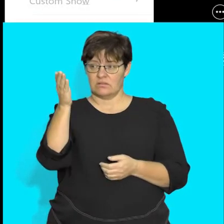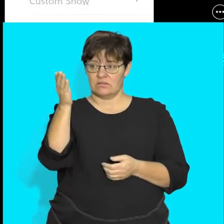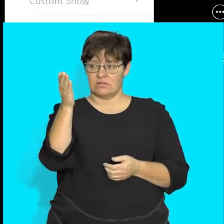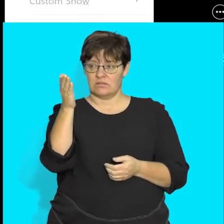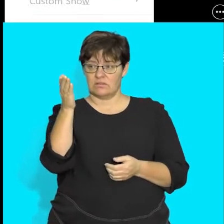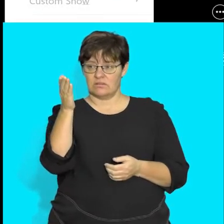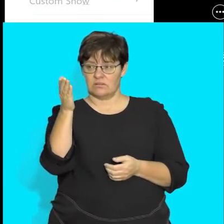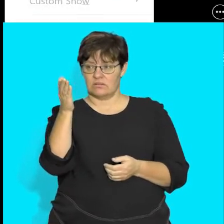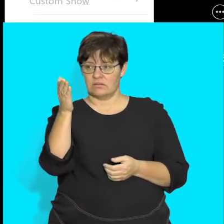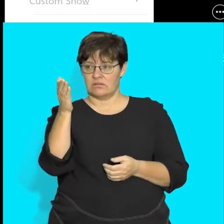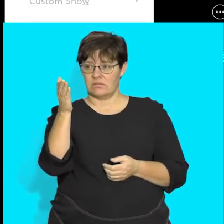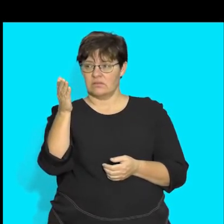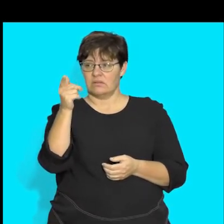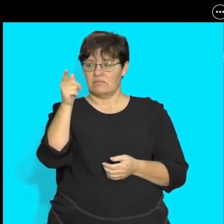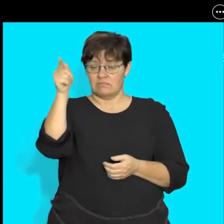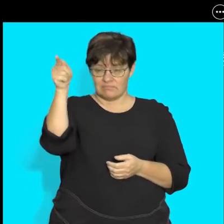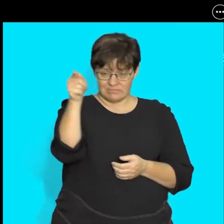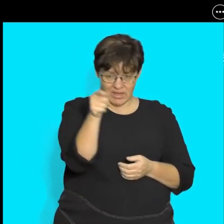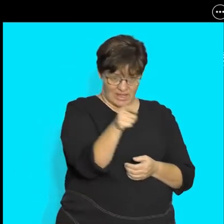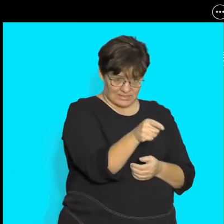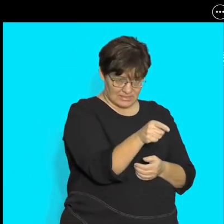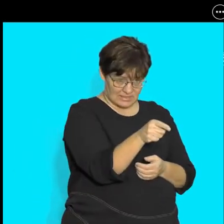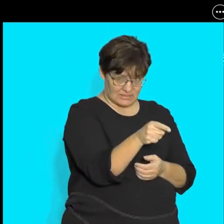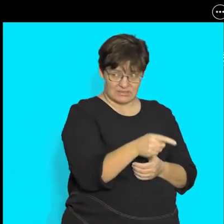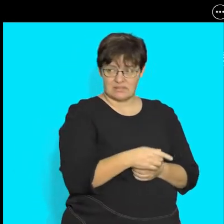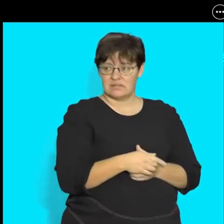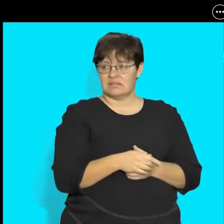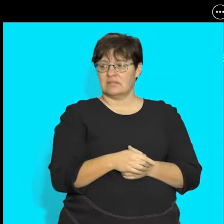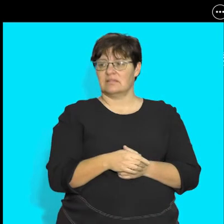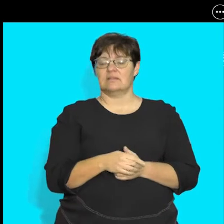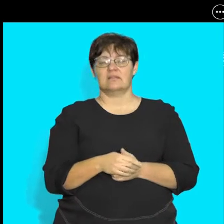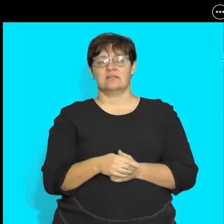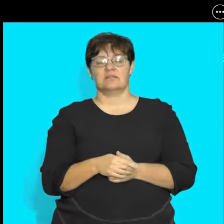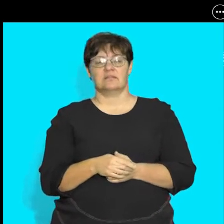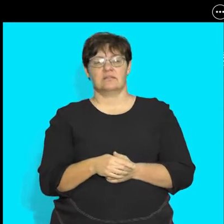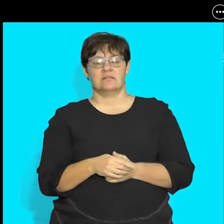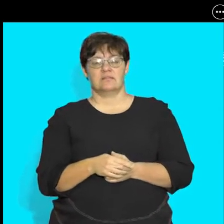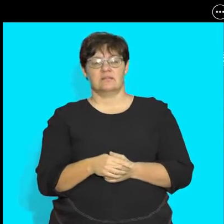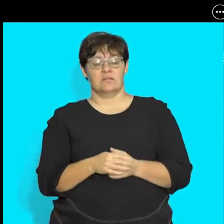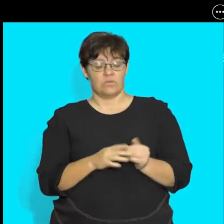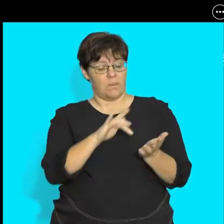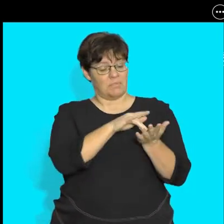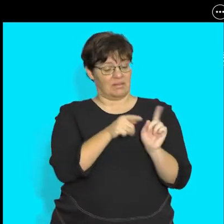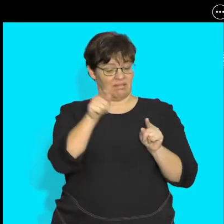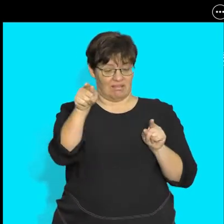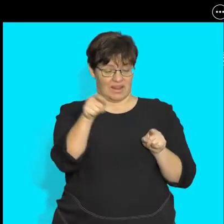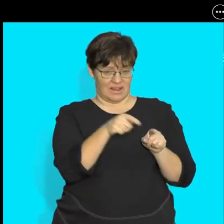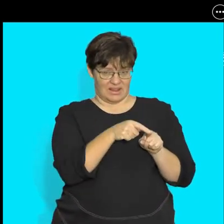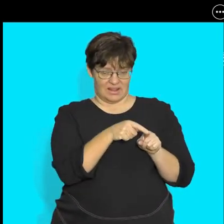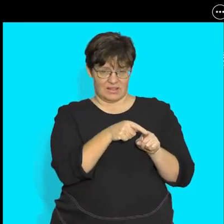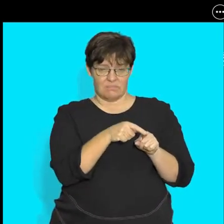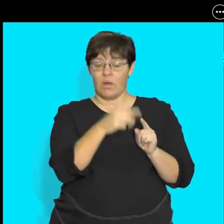to the and I don't know what quite happened there. If I draw a line from the center of the circle to the center of the